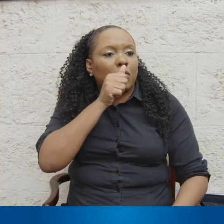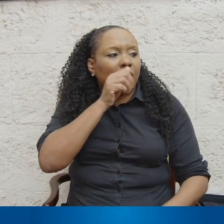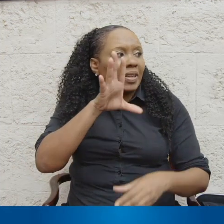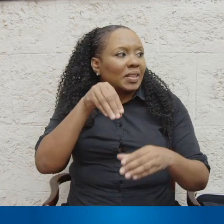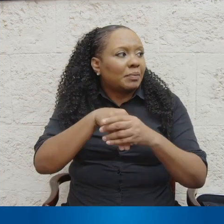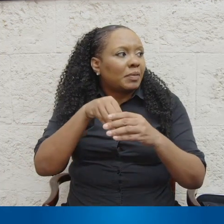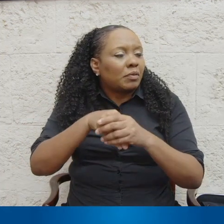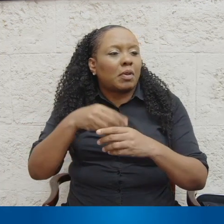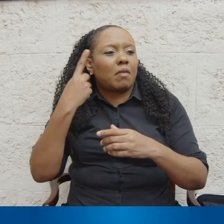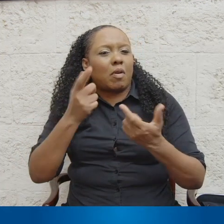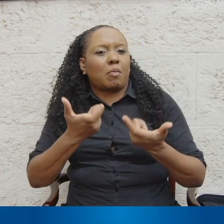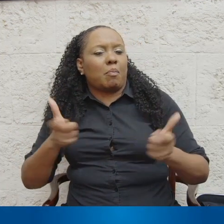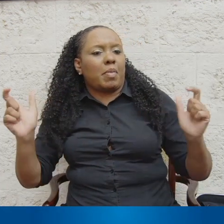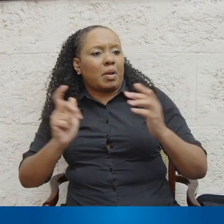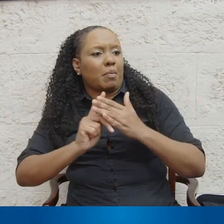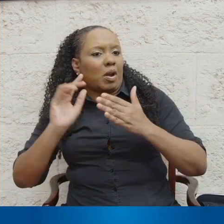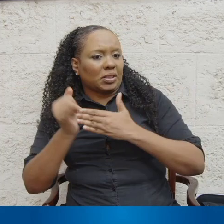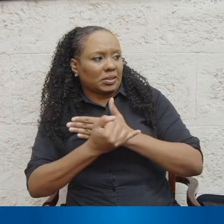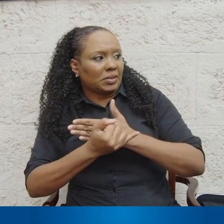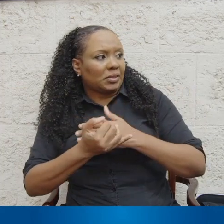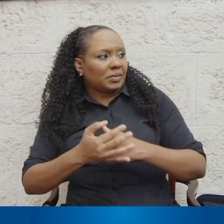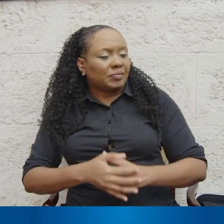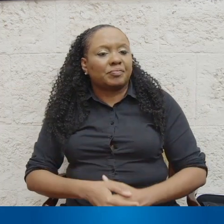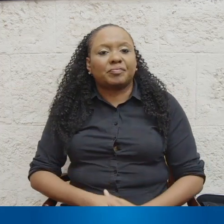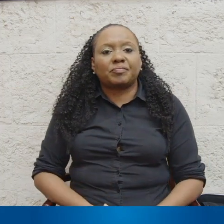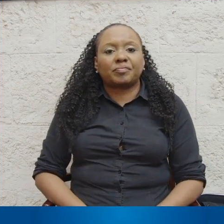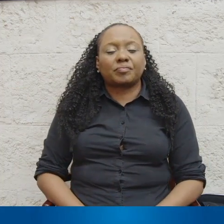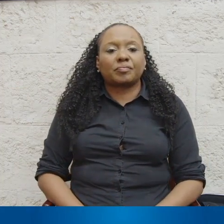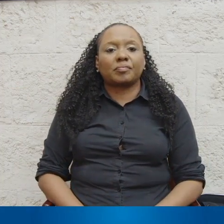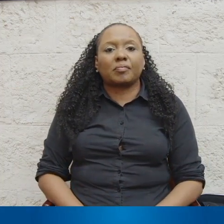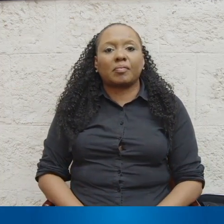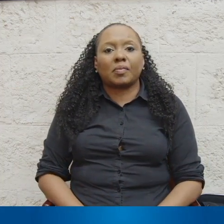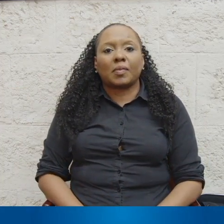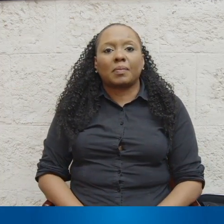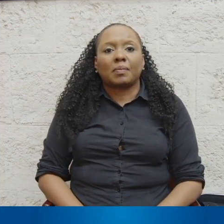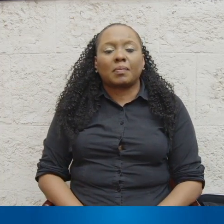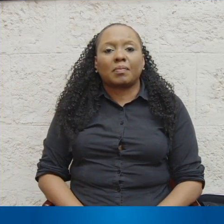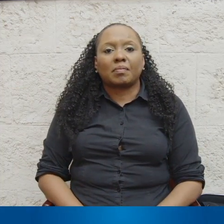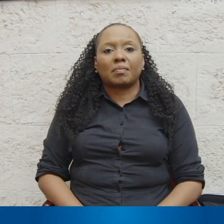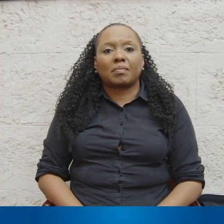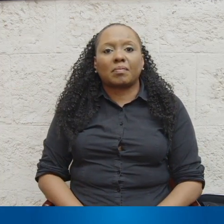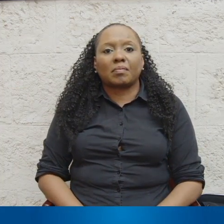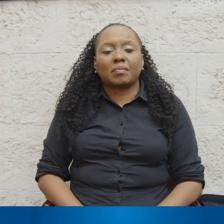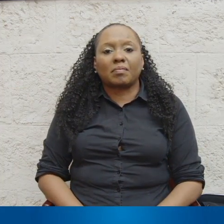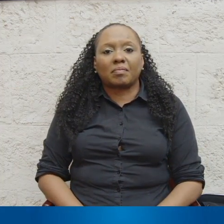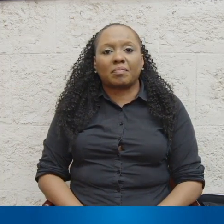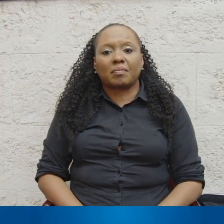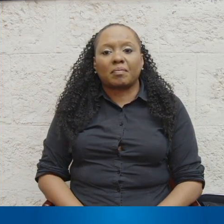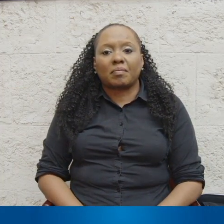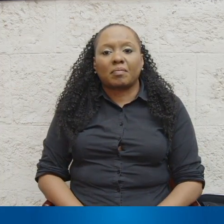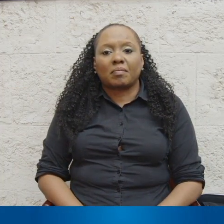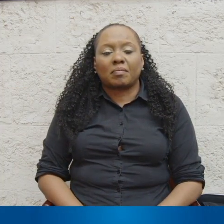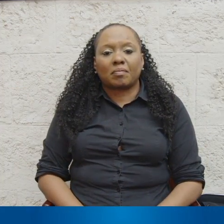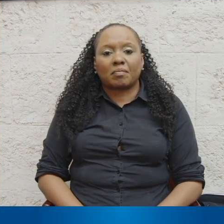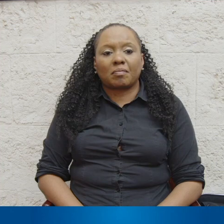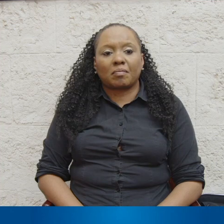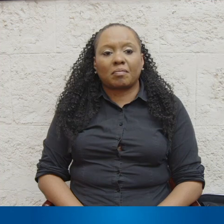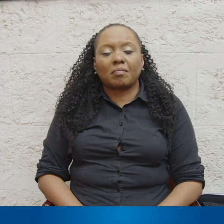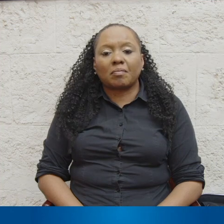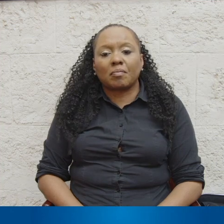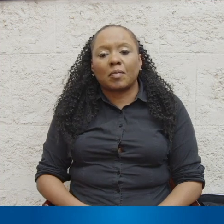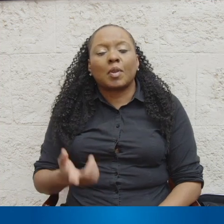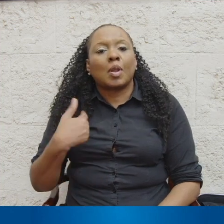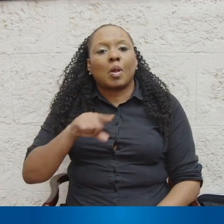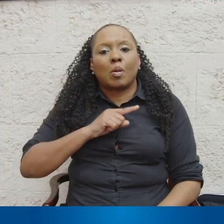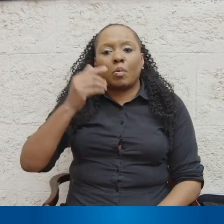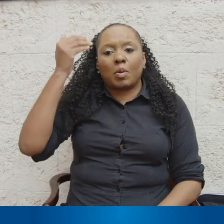big projects to scale, yeah? So that we recognize that private finance necessarily cannot do it